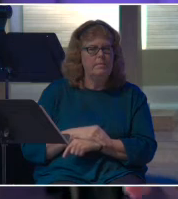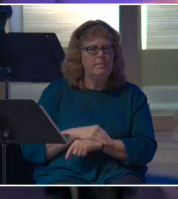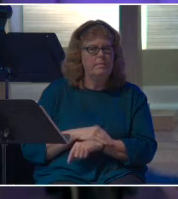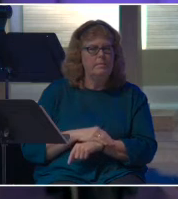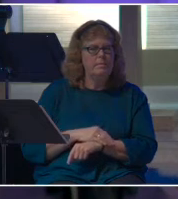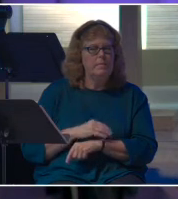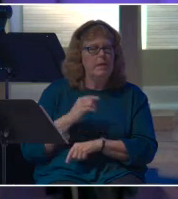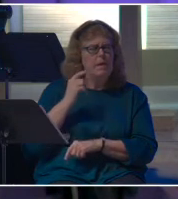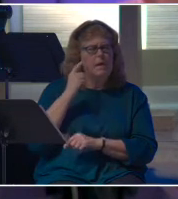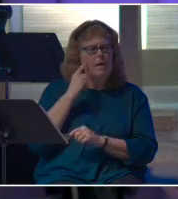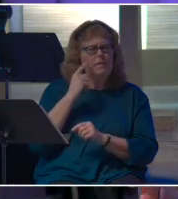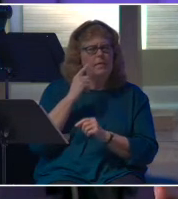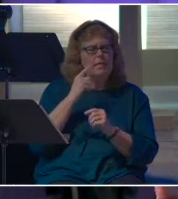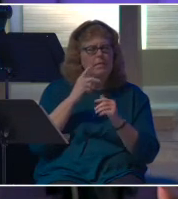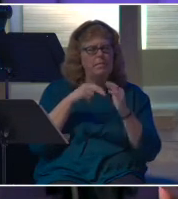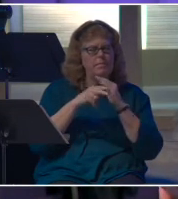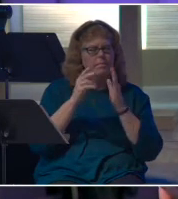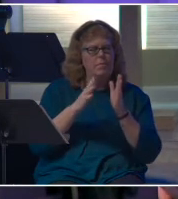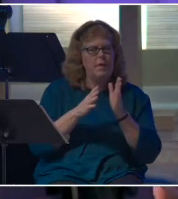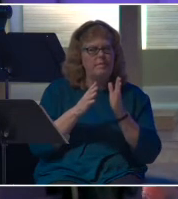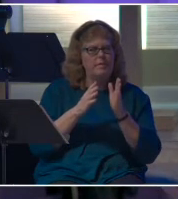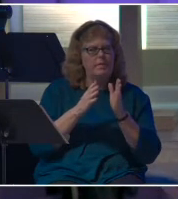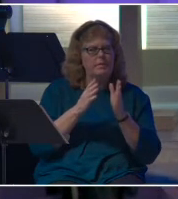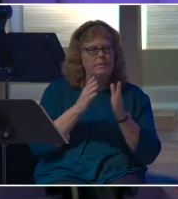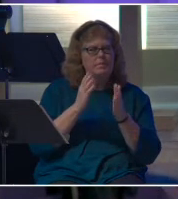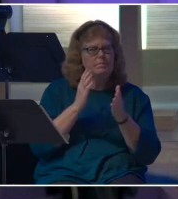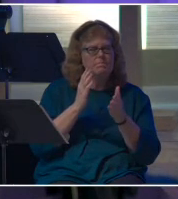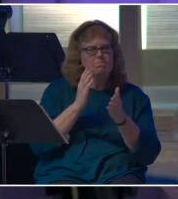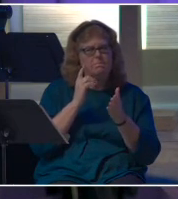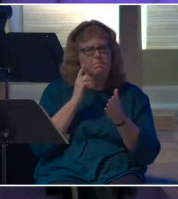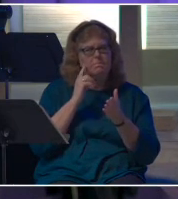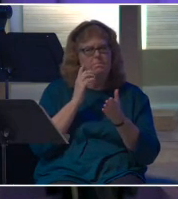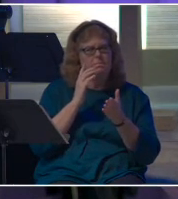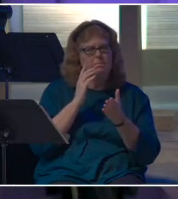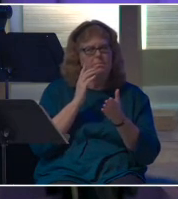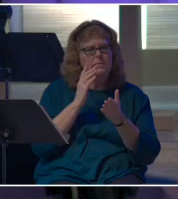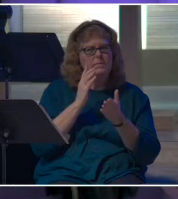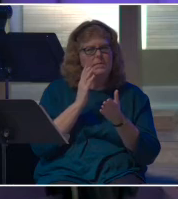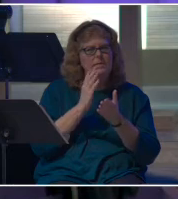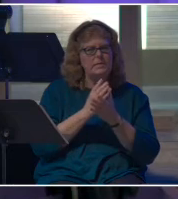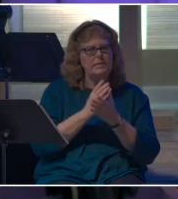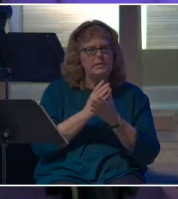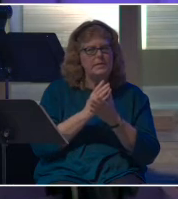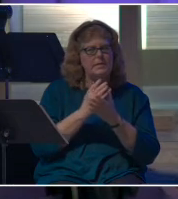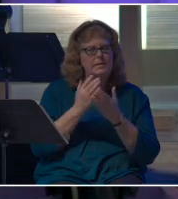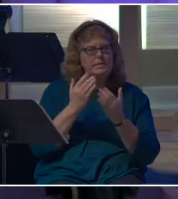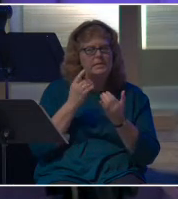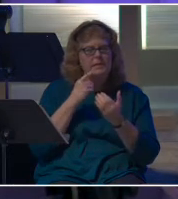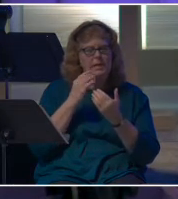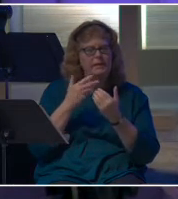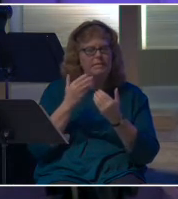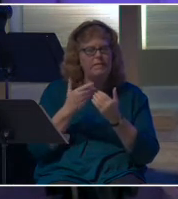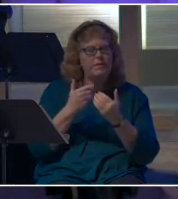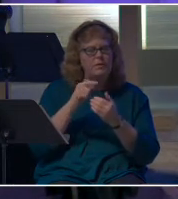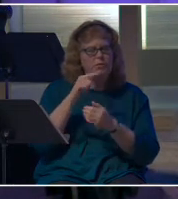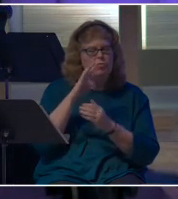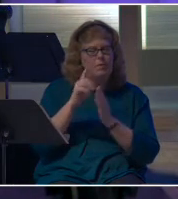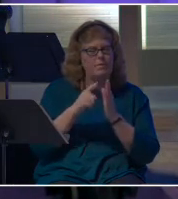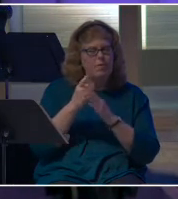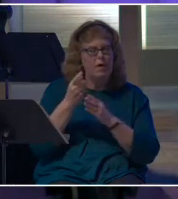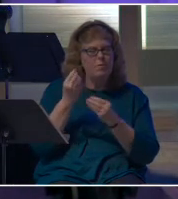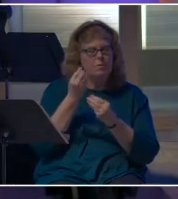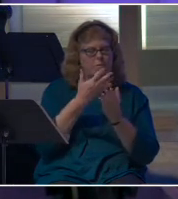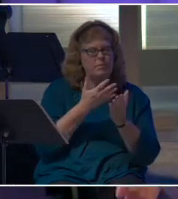I think the role of prophet has ceased. I just think that would be convenient sometimes. That's all I'm saying. 24-hour